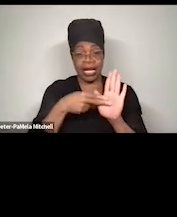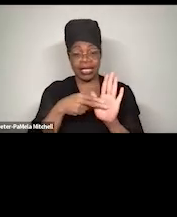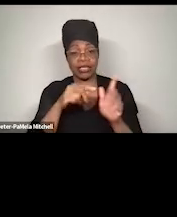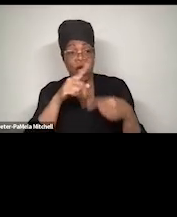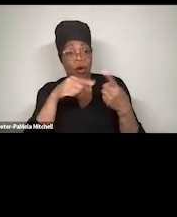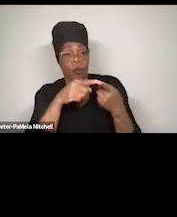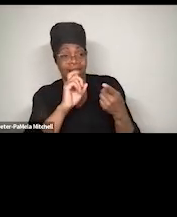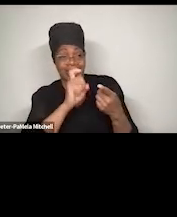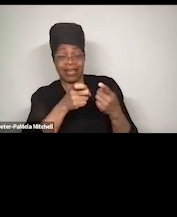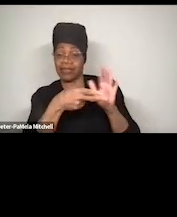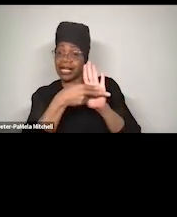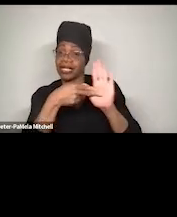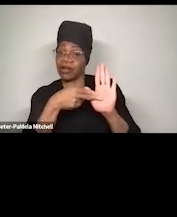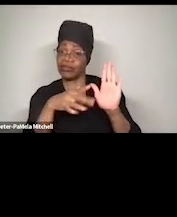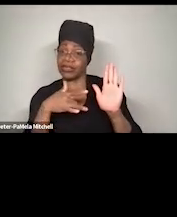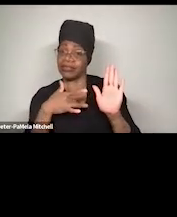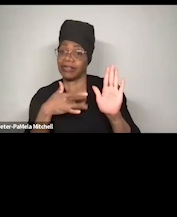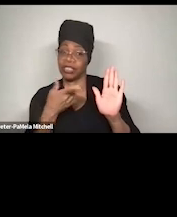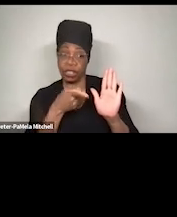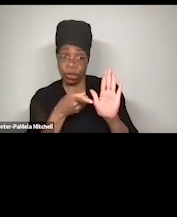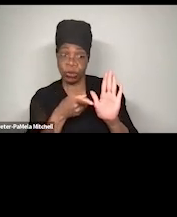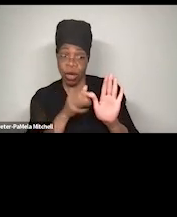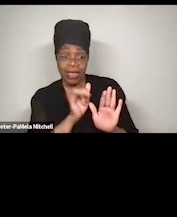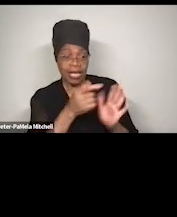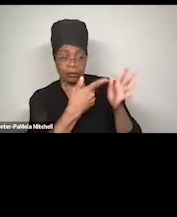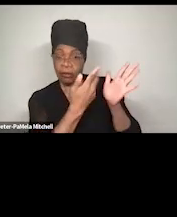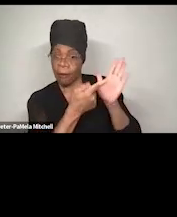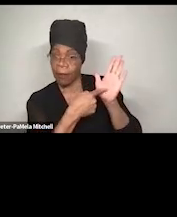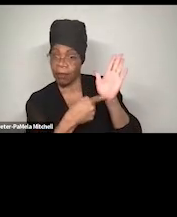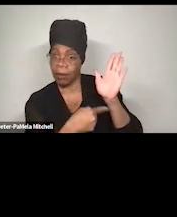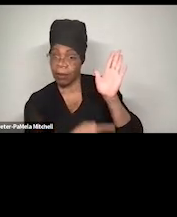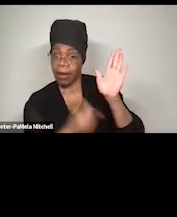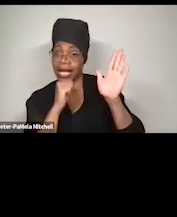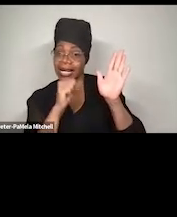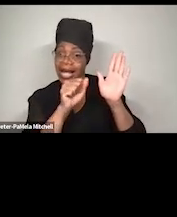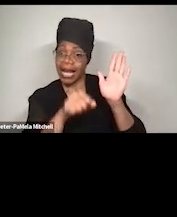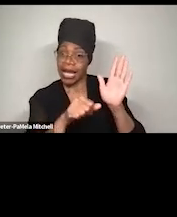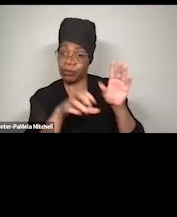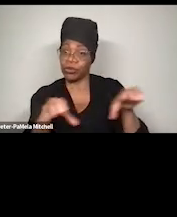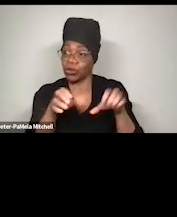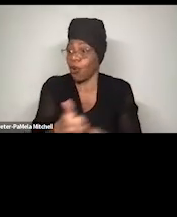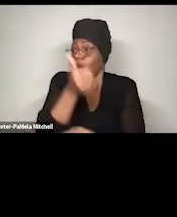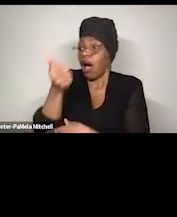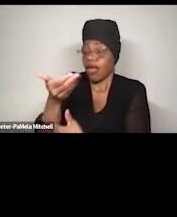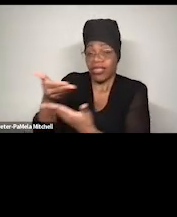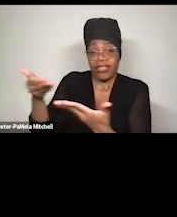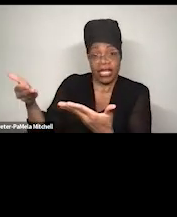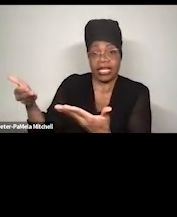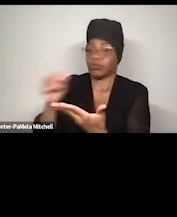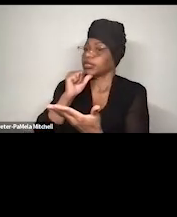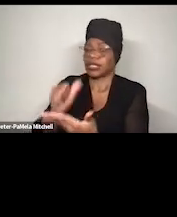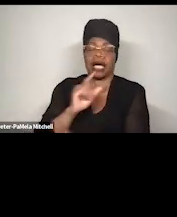given a diagnosis and then that means like, oh, you are this thing, so now you're not going to be able to do these other things, which is